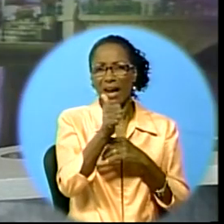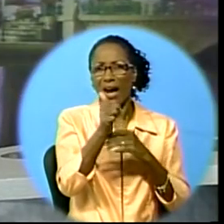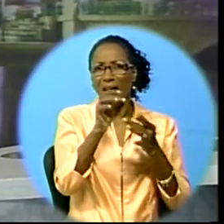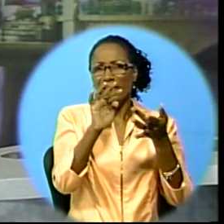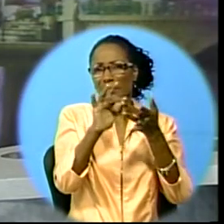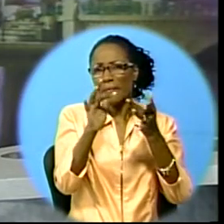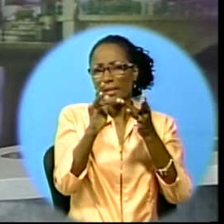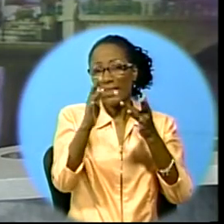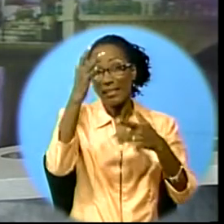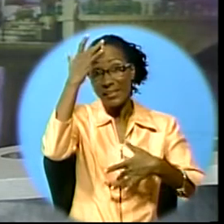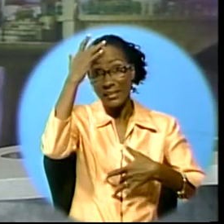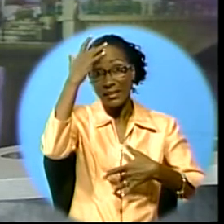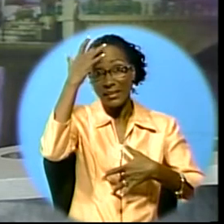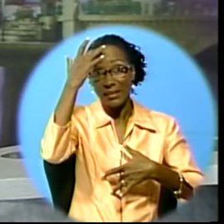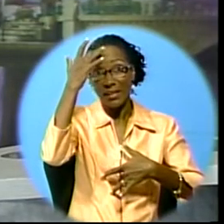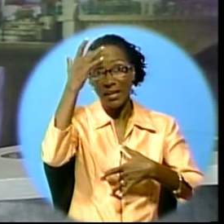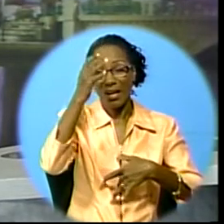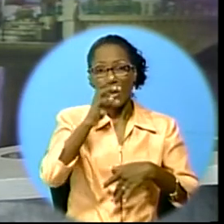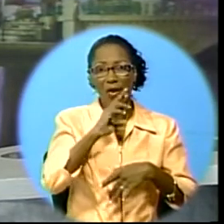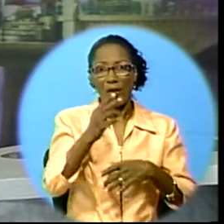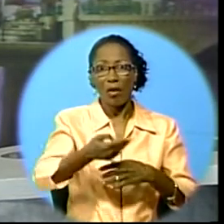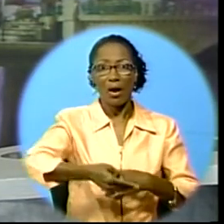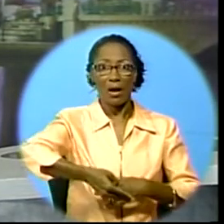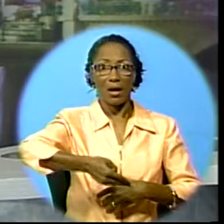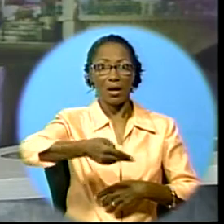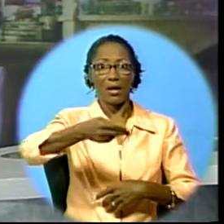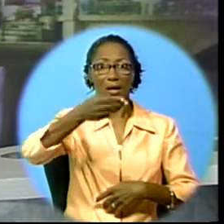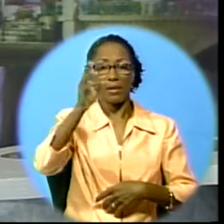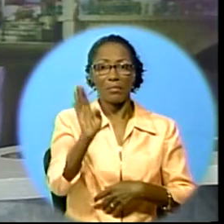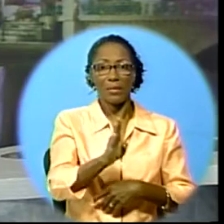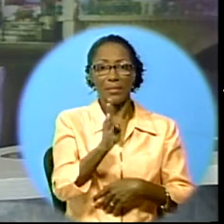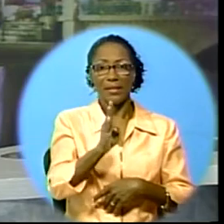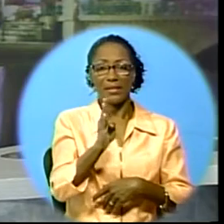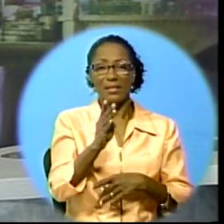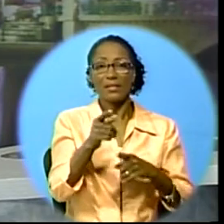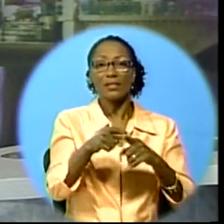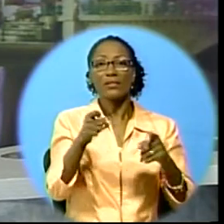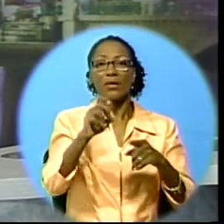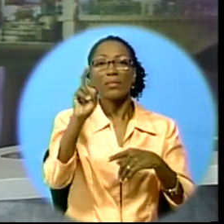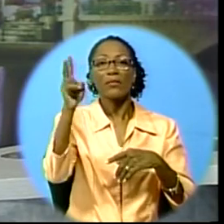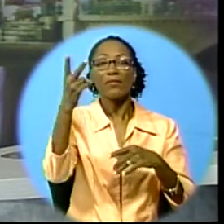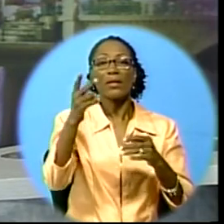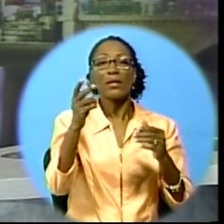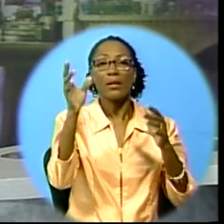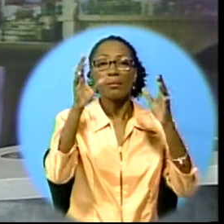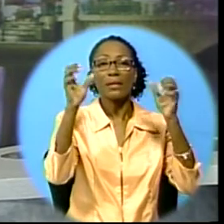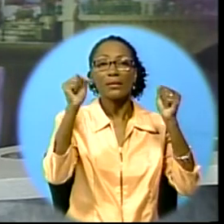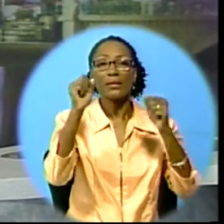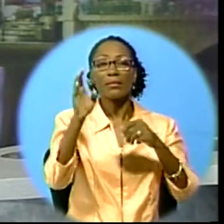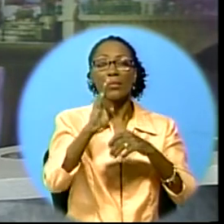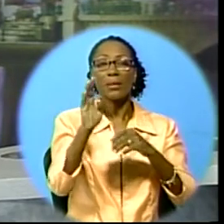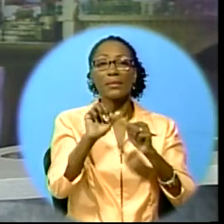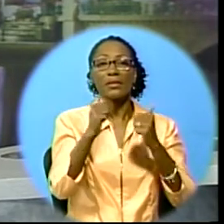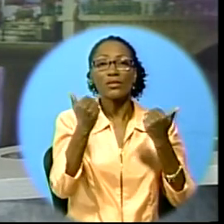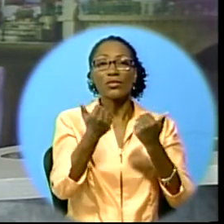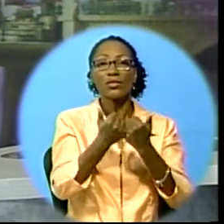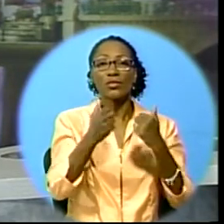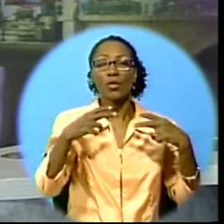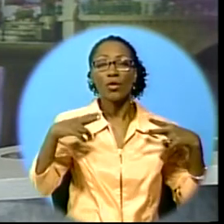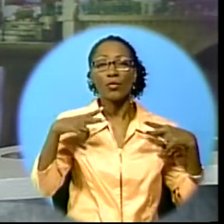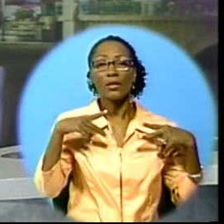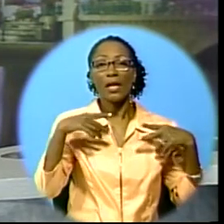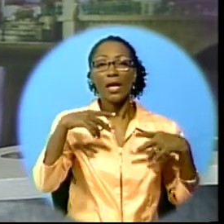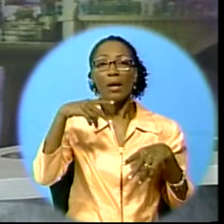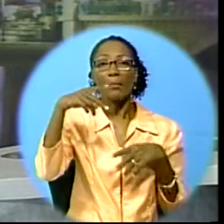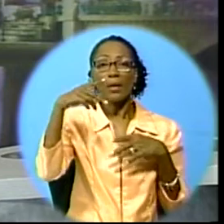Non-communicable diseases are at an epidemic level in Barbados. This is according to the Vice President of the Barbados Association of Retired